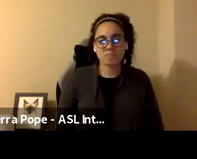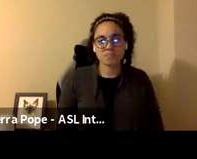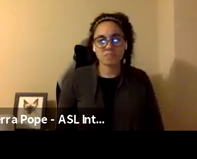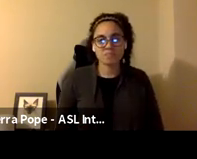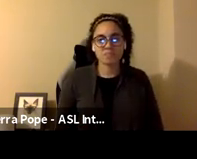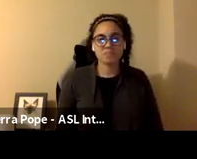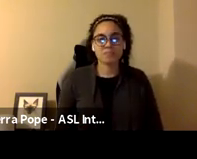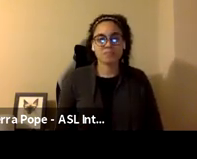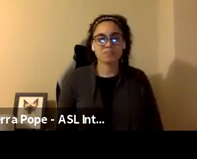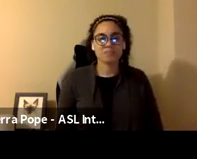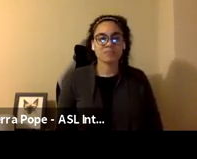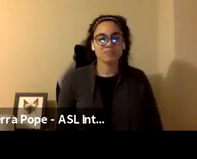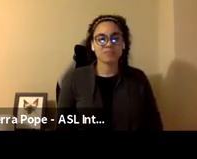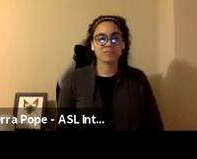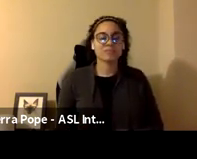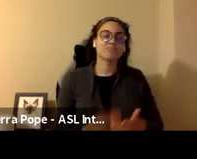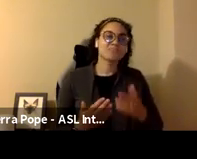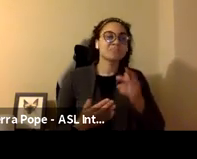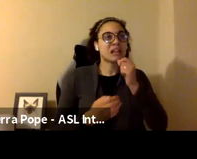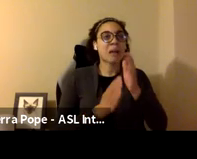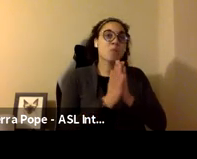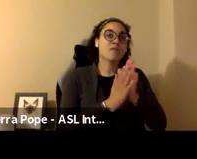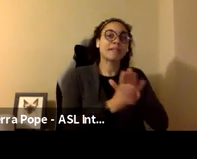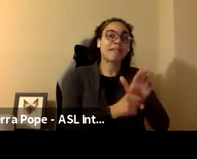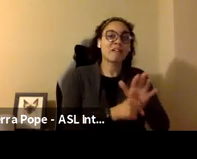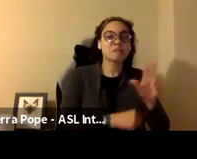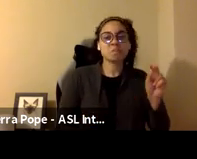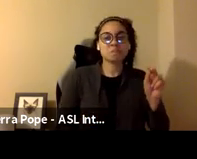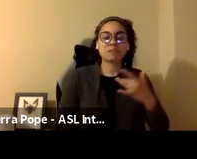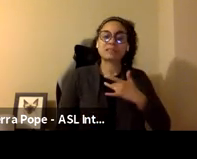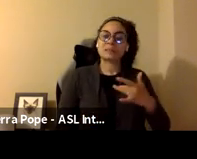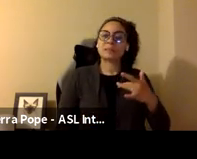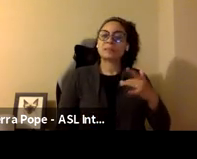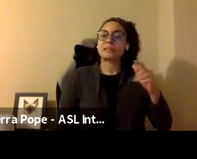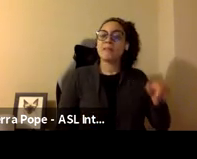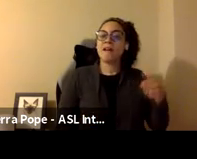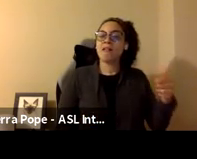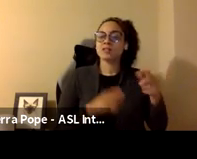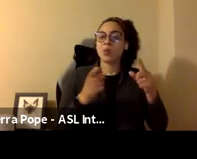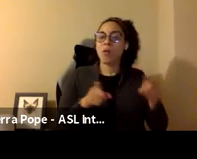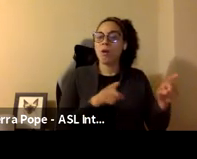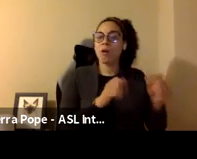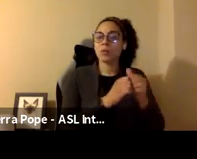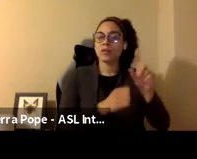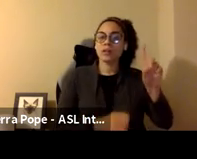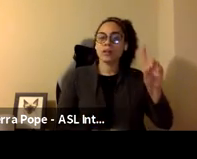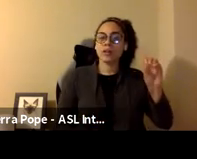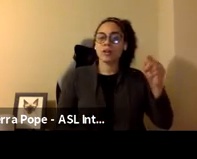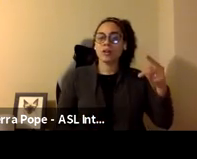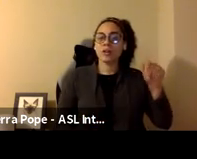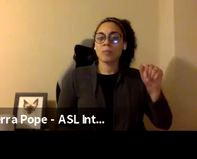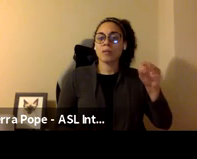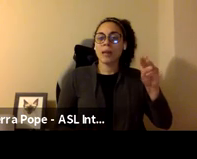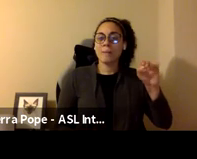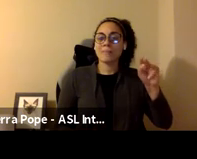well, I'd say not motivated enough, but typically there's some stuff going on with dopamine. And dopamine helps